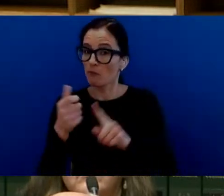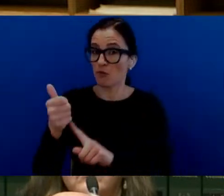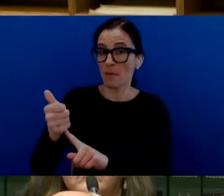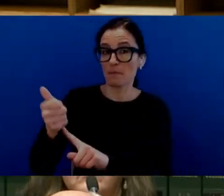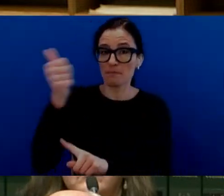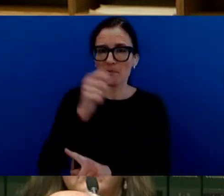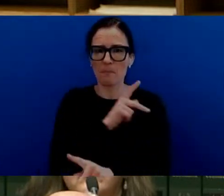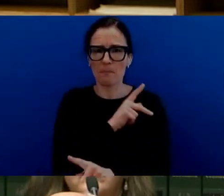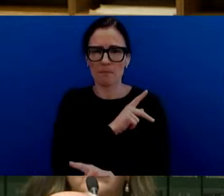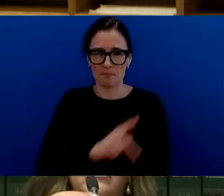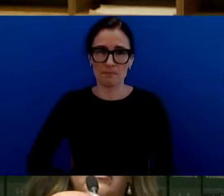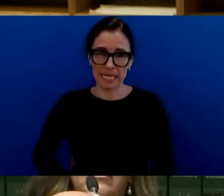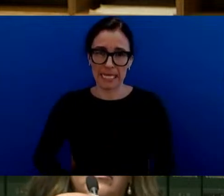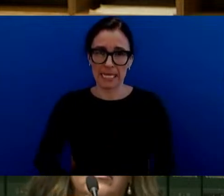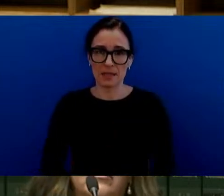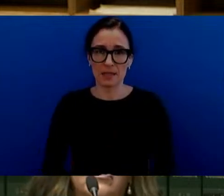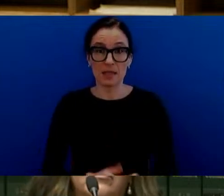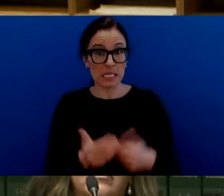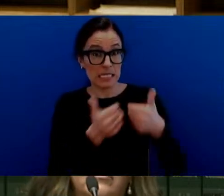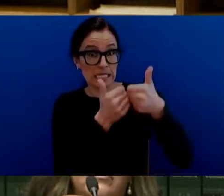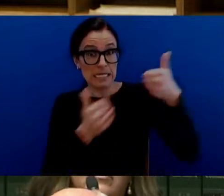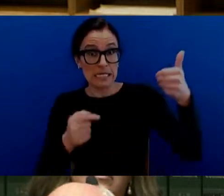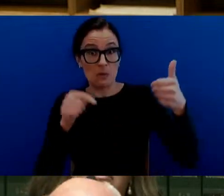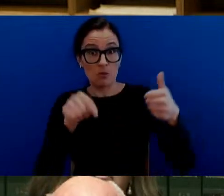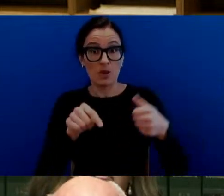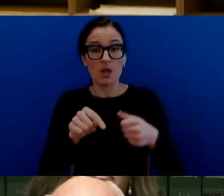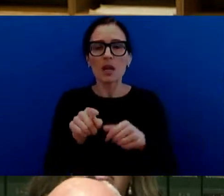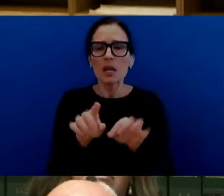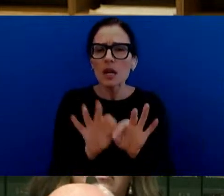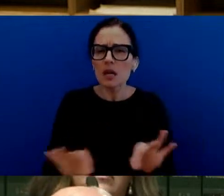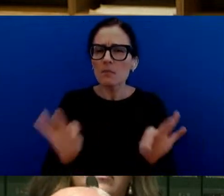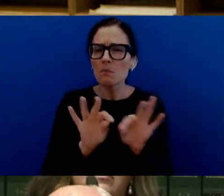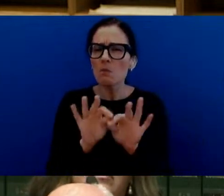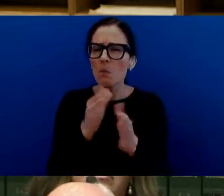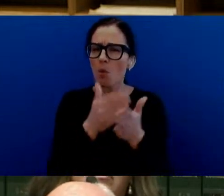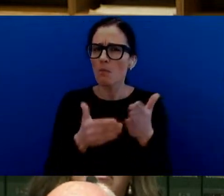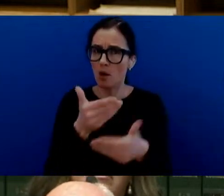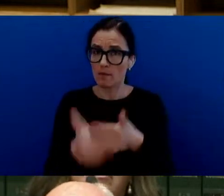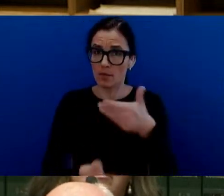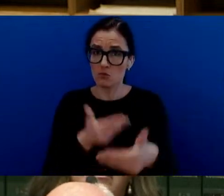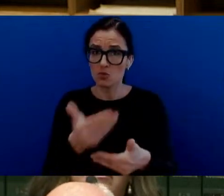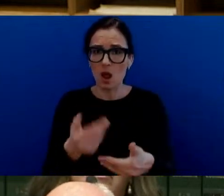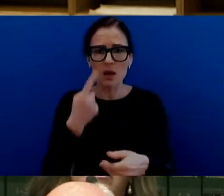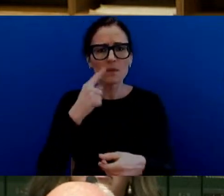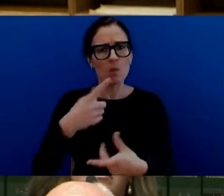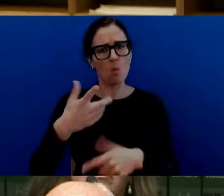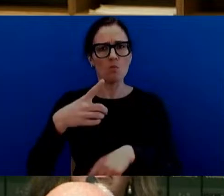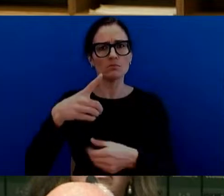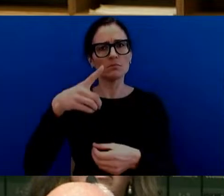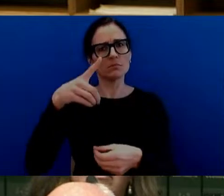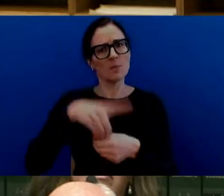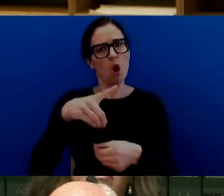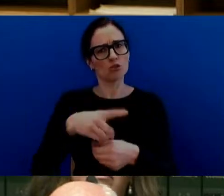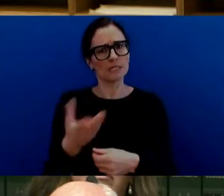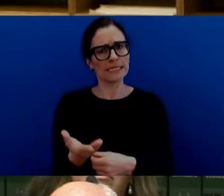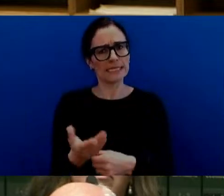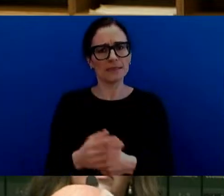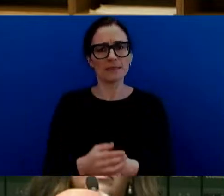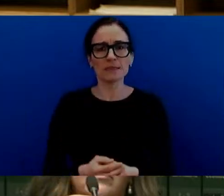my honor as Attorney General and Deputy Premier to introduce this bill of historic and symbolic importance at the opening of each new